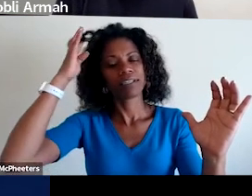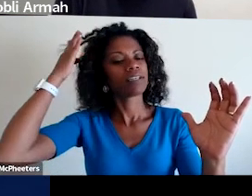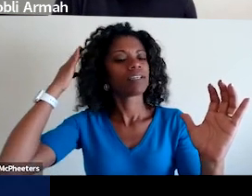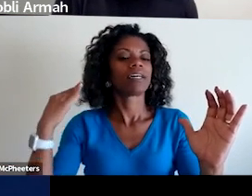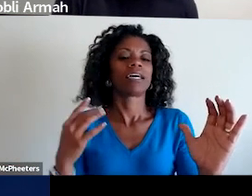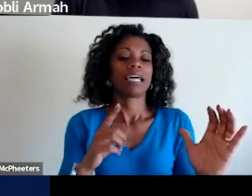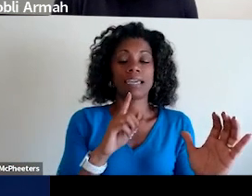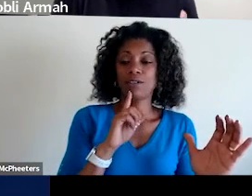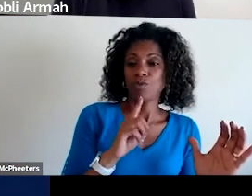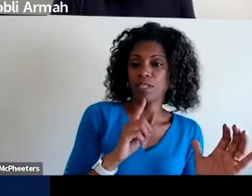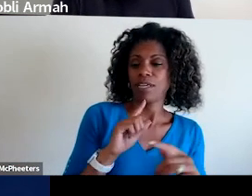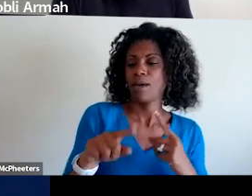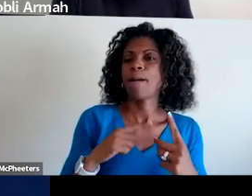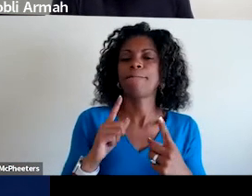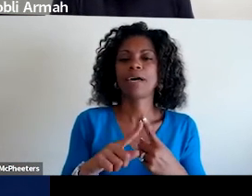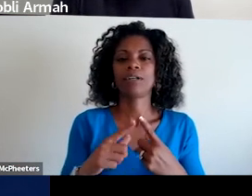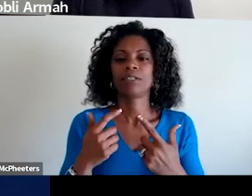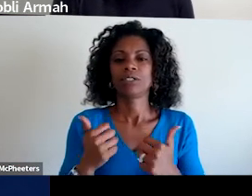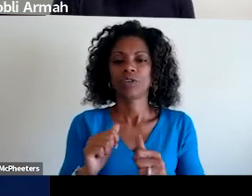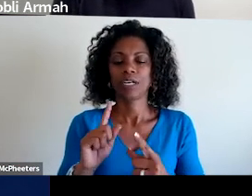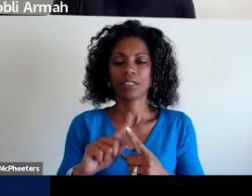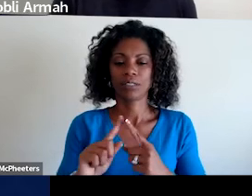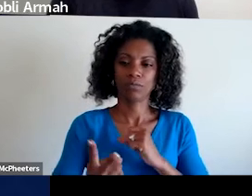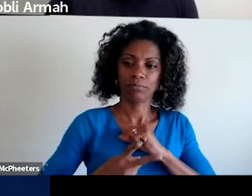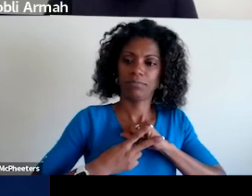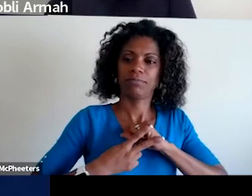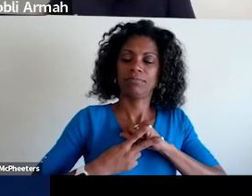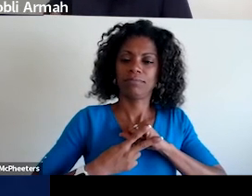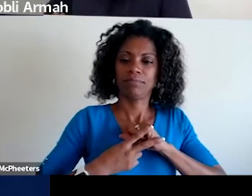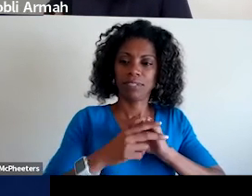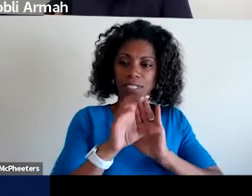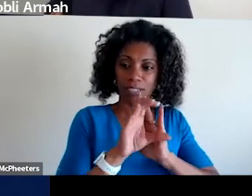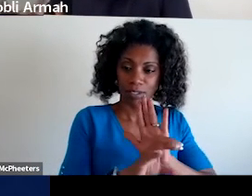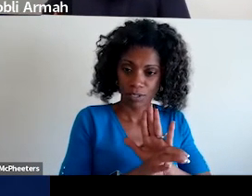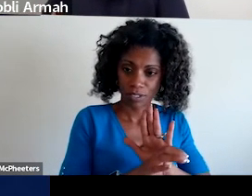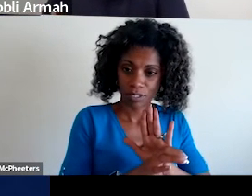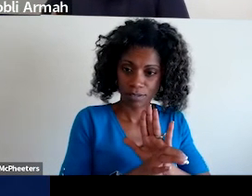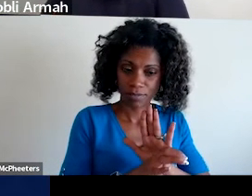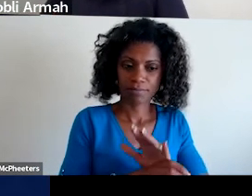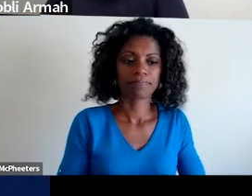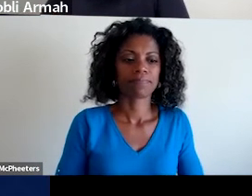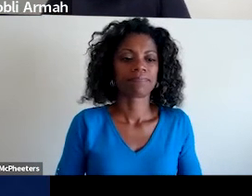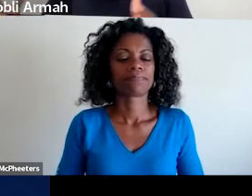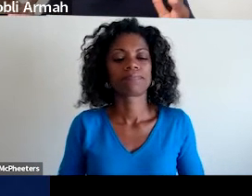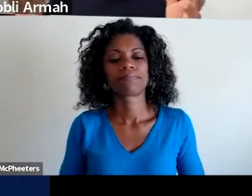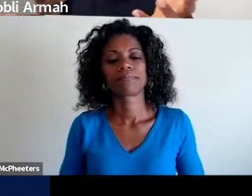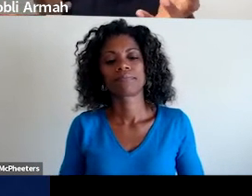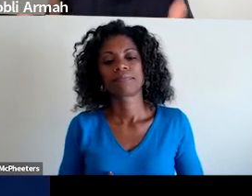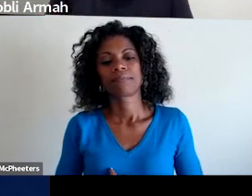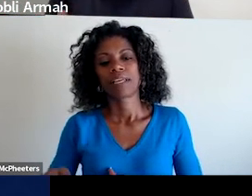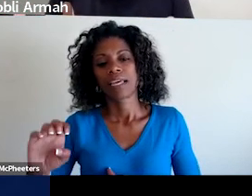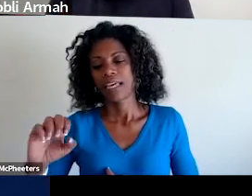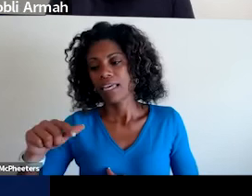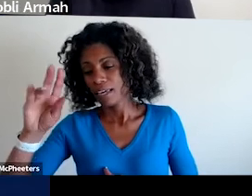of the Constitution, but their undertone is justice. Equity is about an expansion of justice,